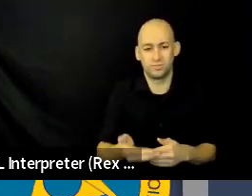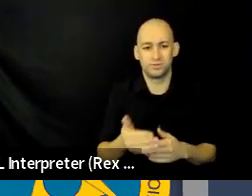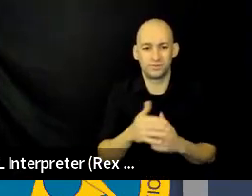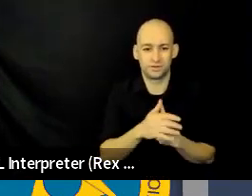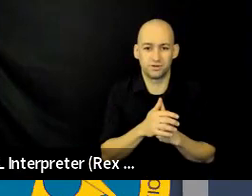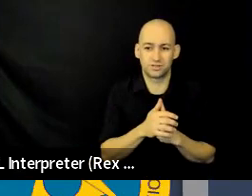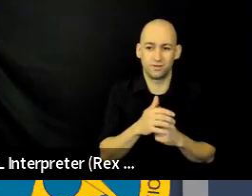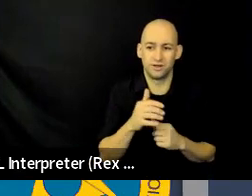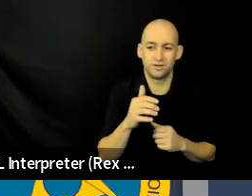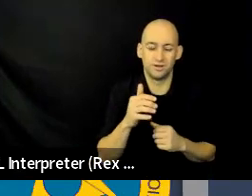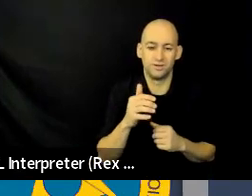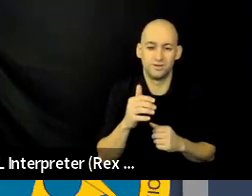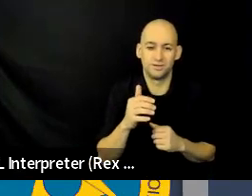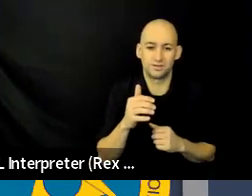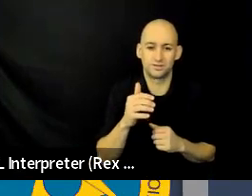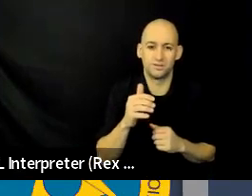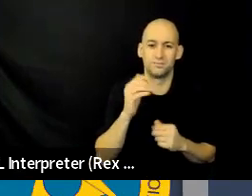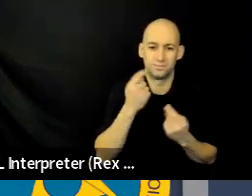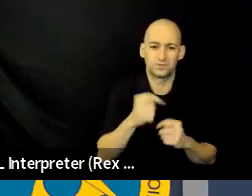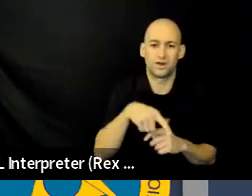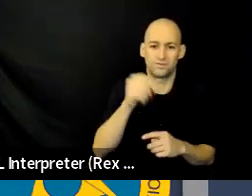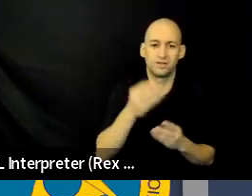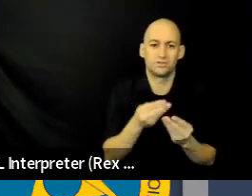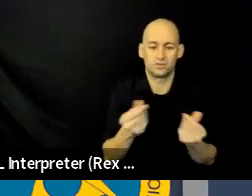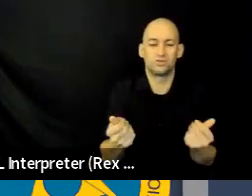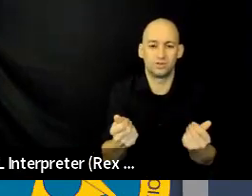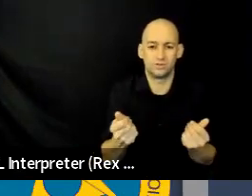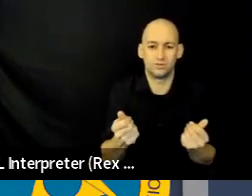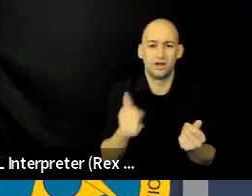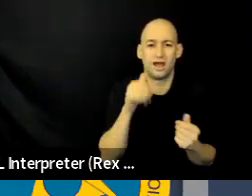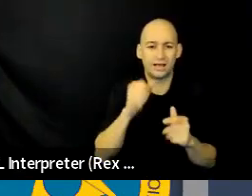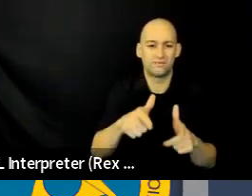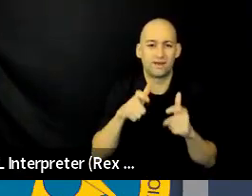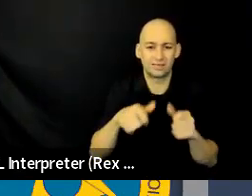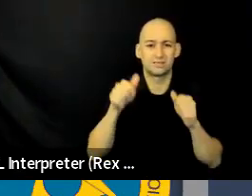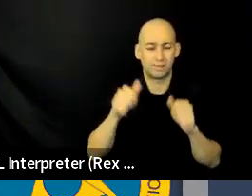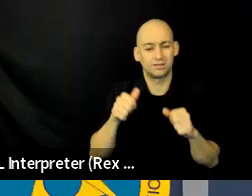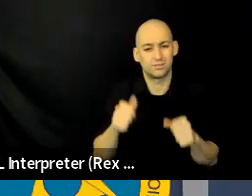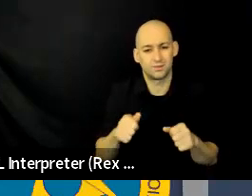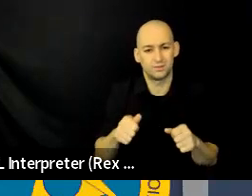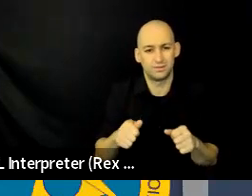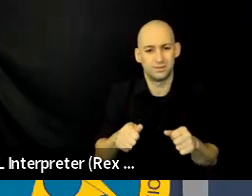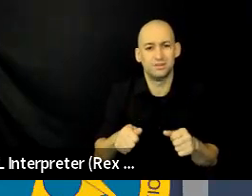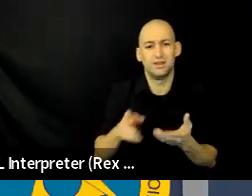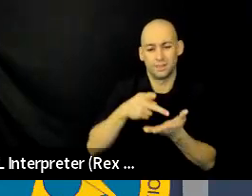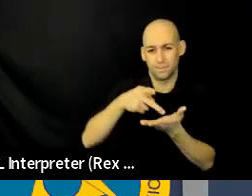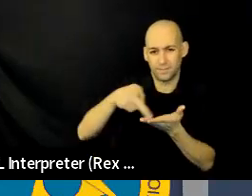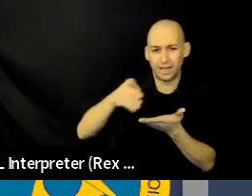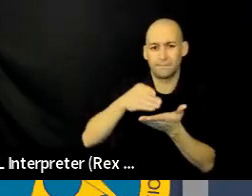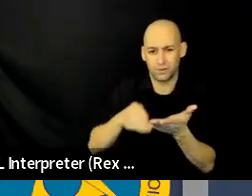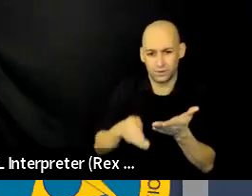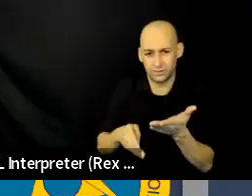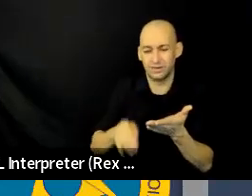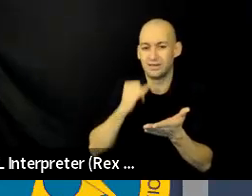to try to find a solution as quickly as possible, but the compensation part